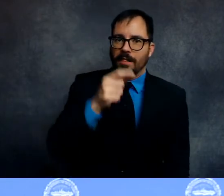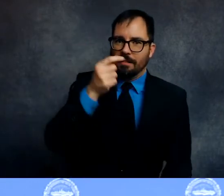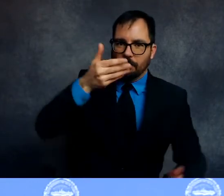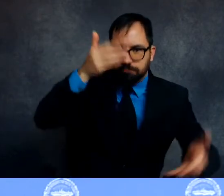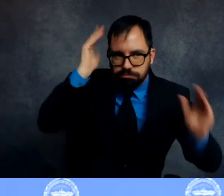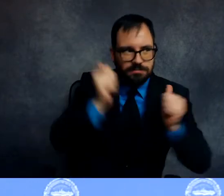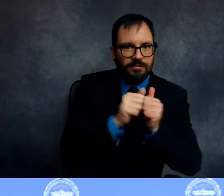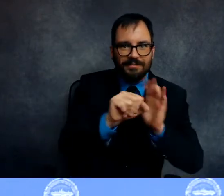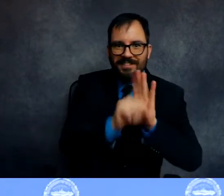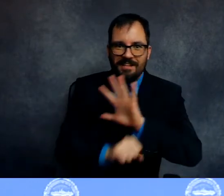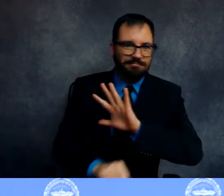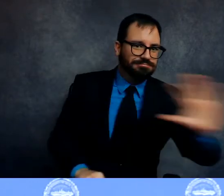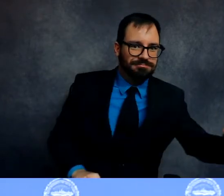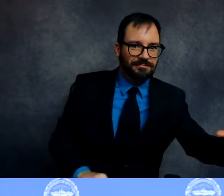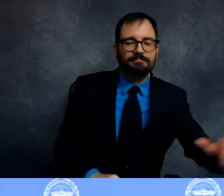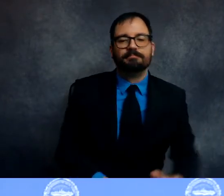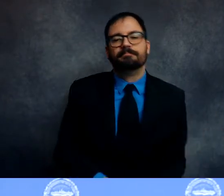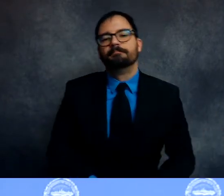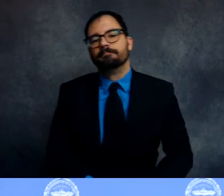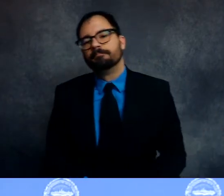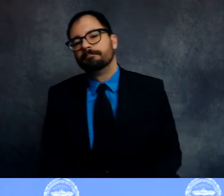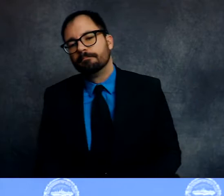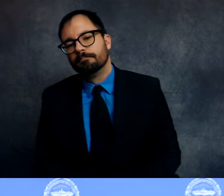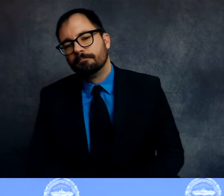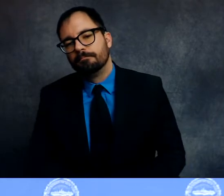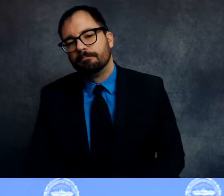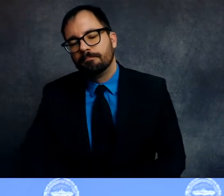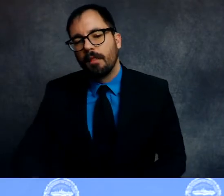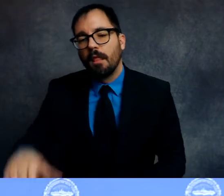about sites in Boston, go to